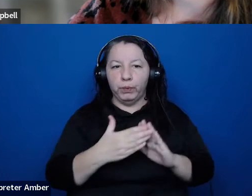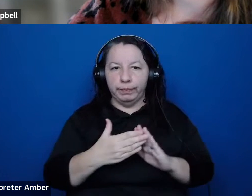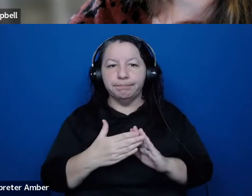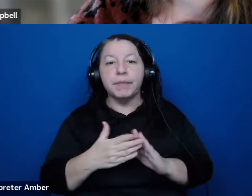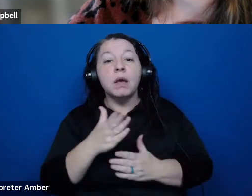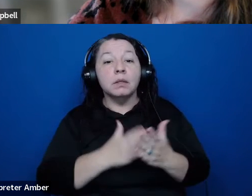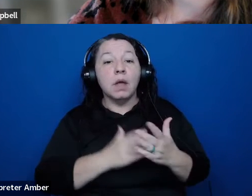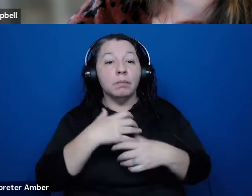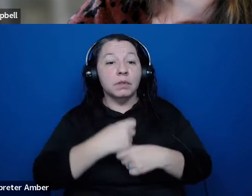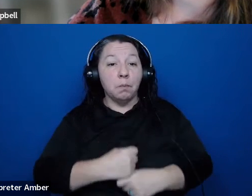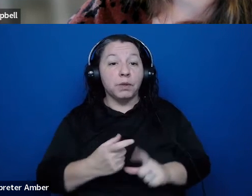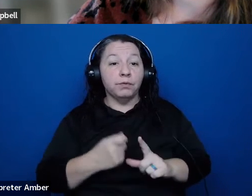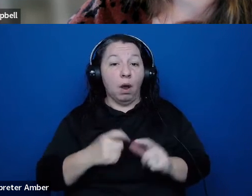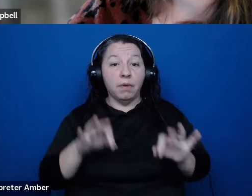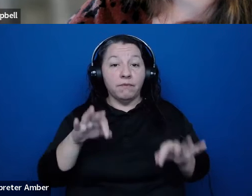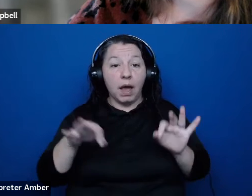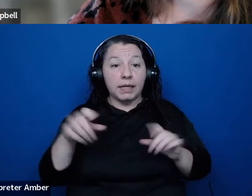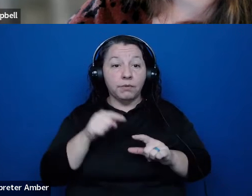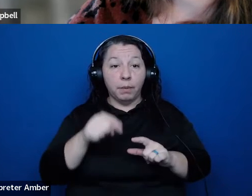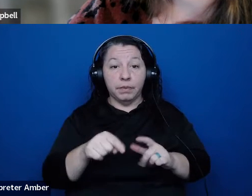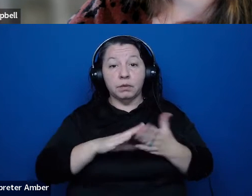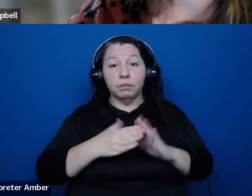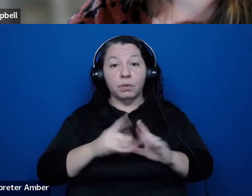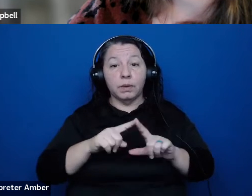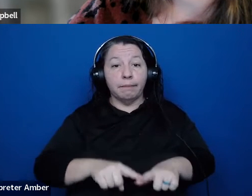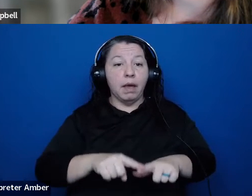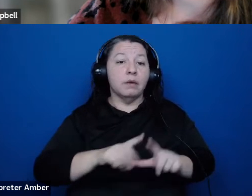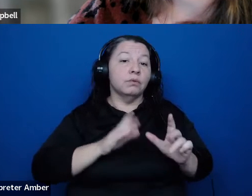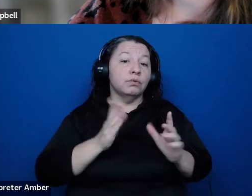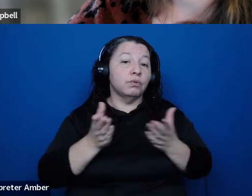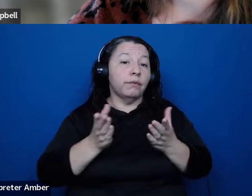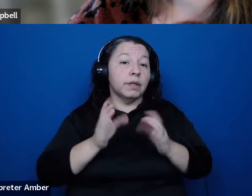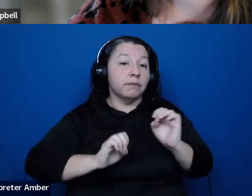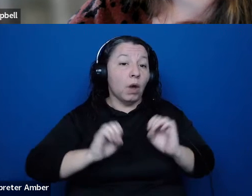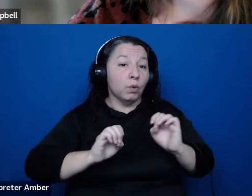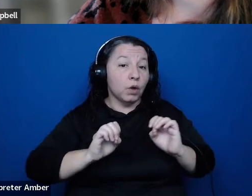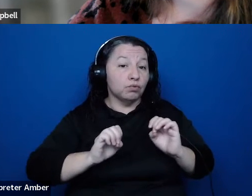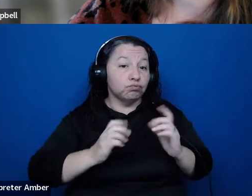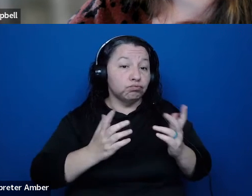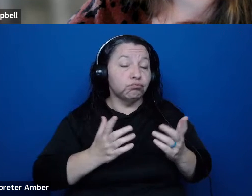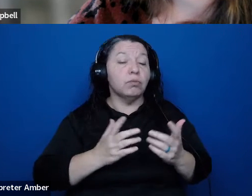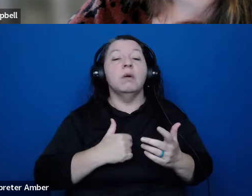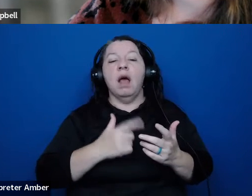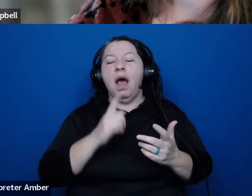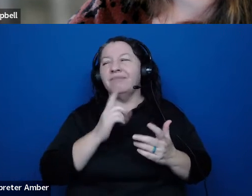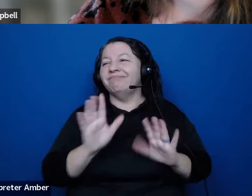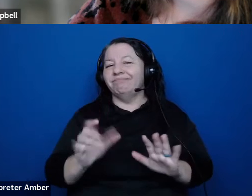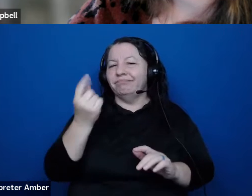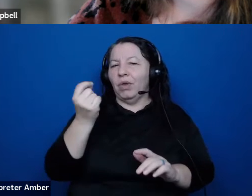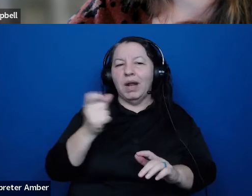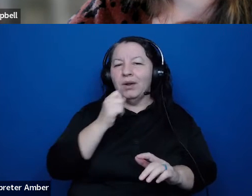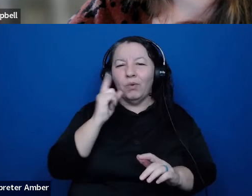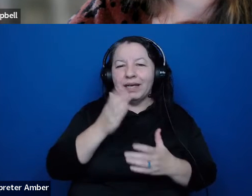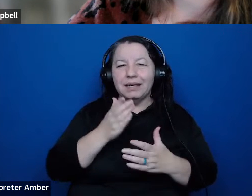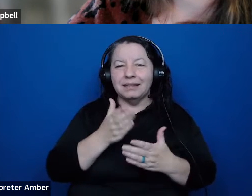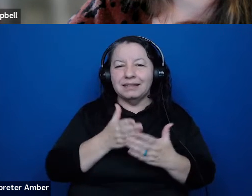of the findings from this community-based service evaluation, I was processed, and I don't think some of this was probably new to